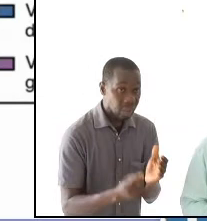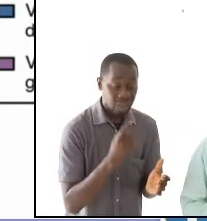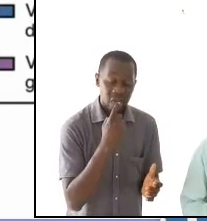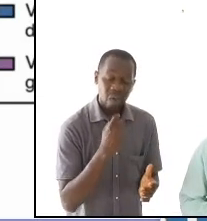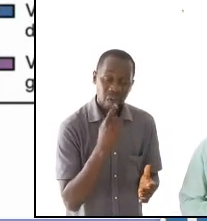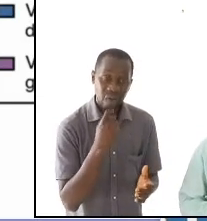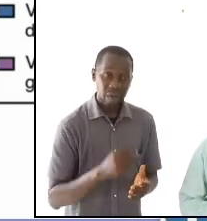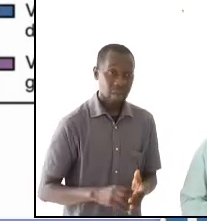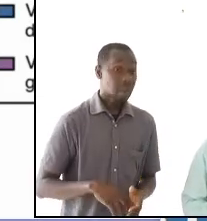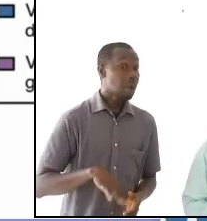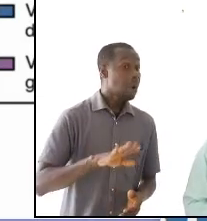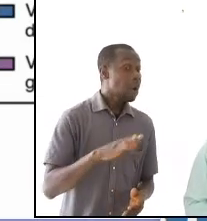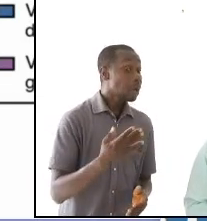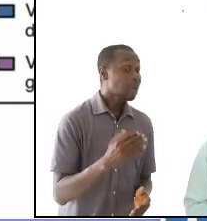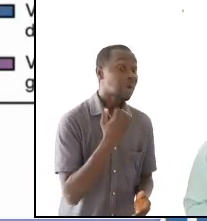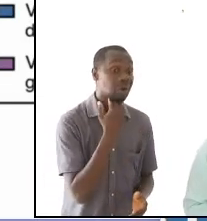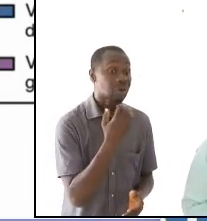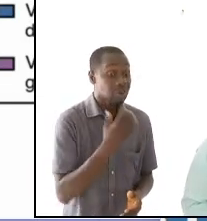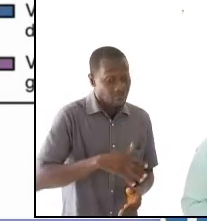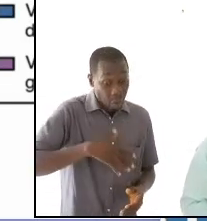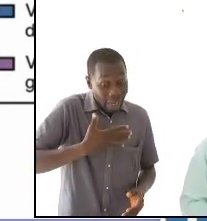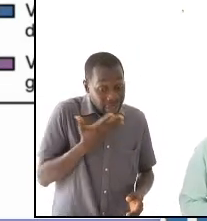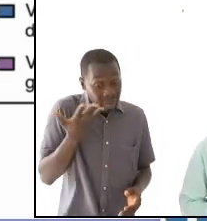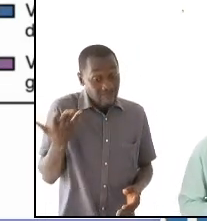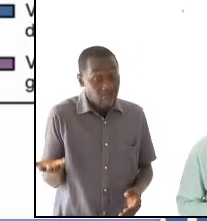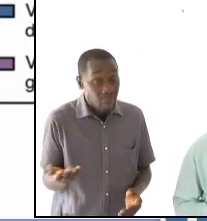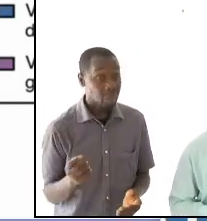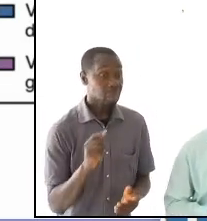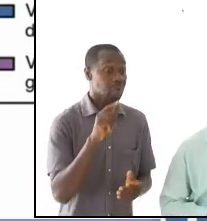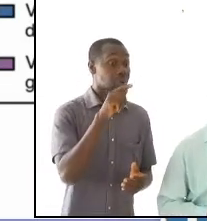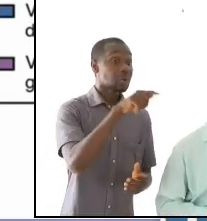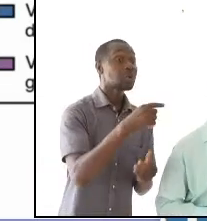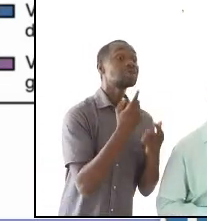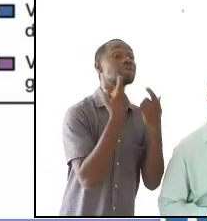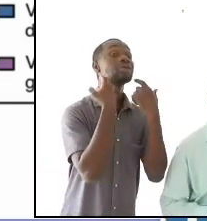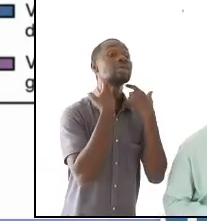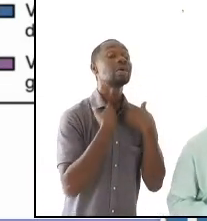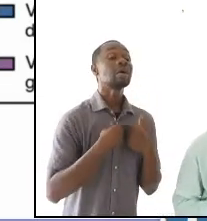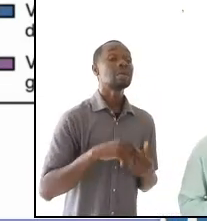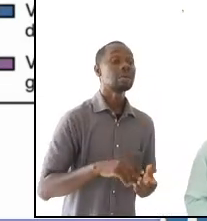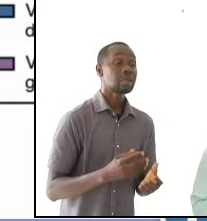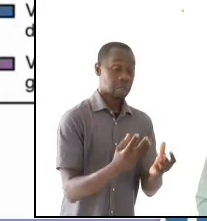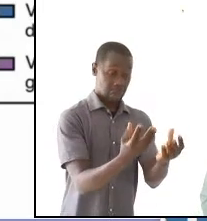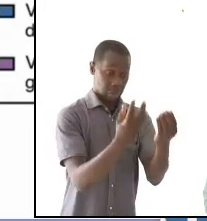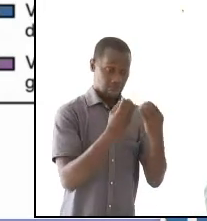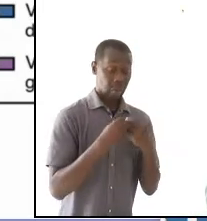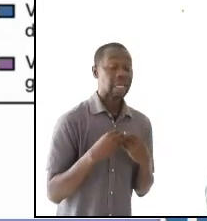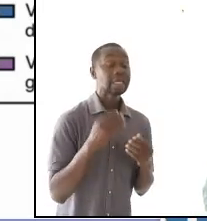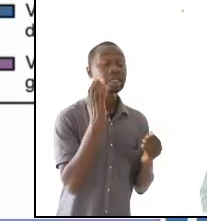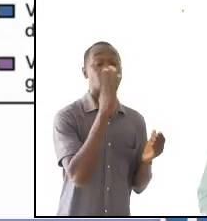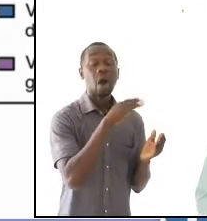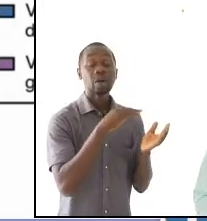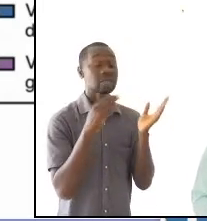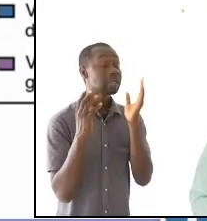A common question is, why does blood go to the lungs? The blood is going there to collect